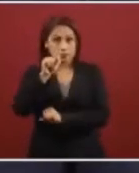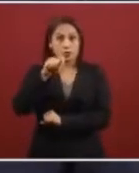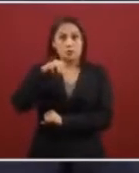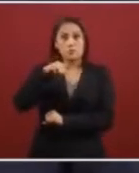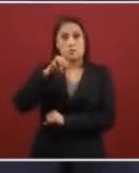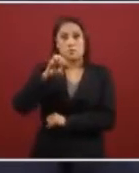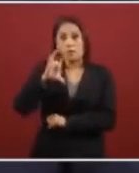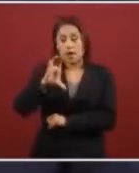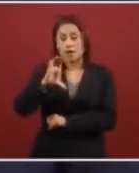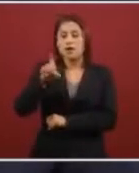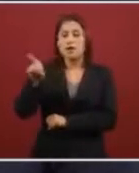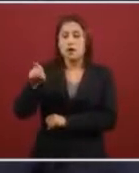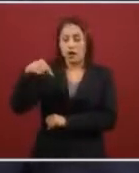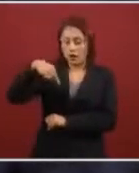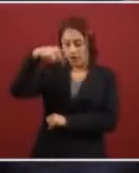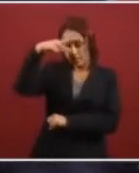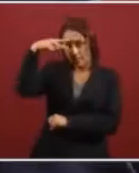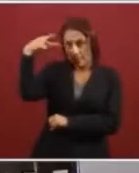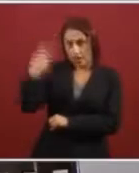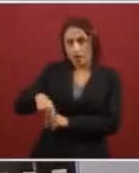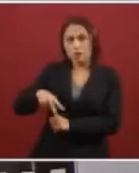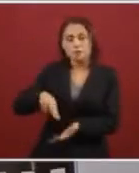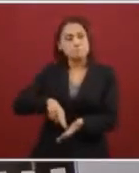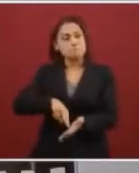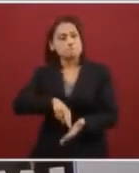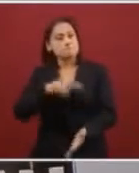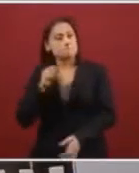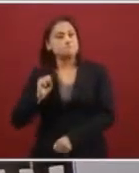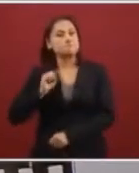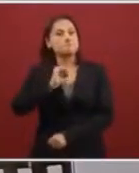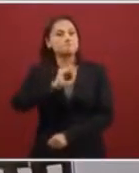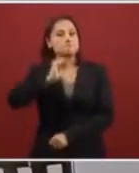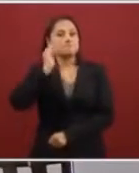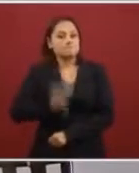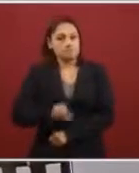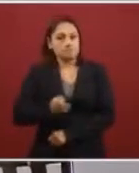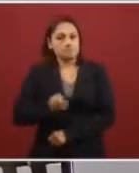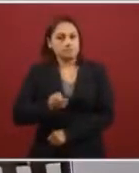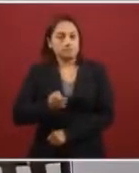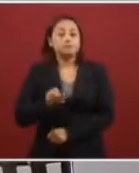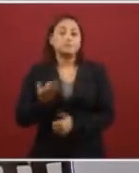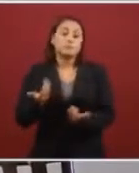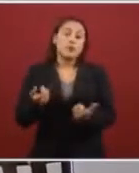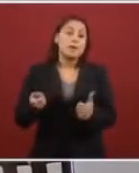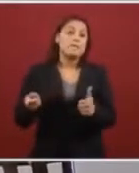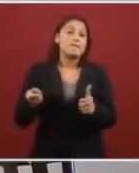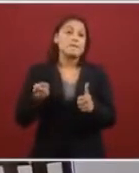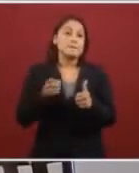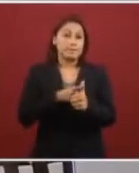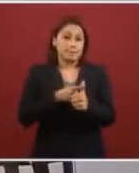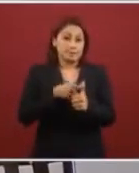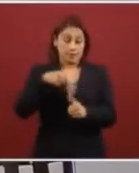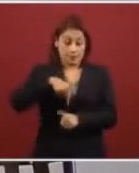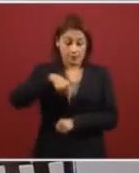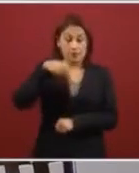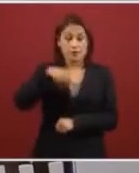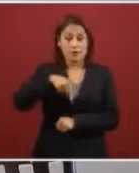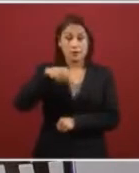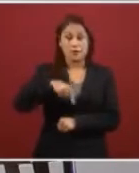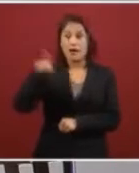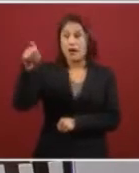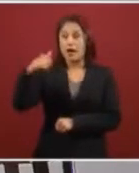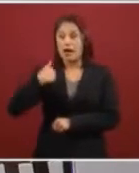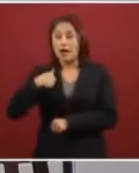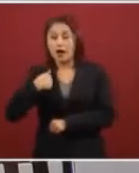Mexico. Lo hicimos primero we did it first, que en Canadá y que en then Estados before Unidos. The